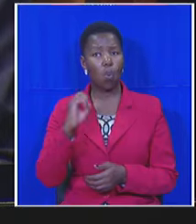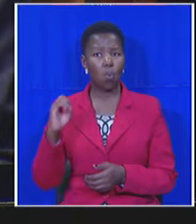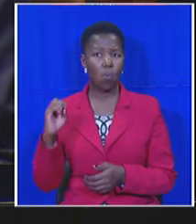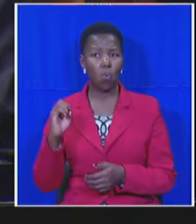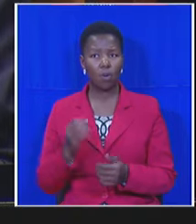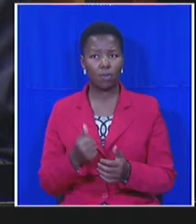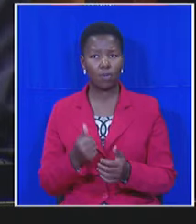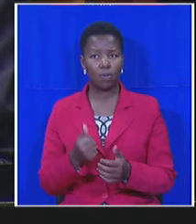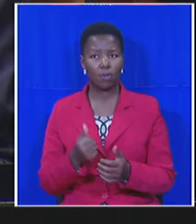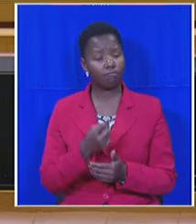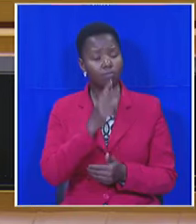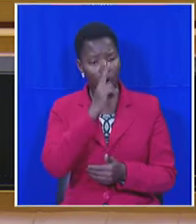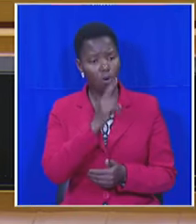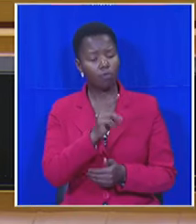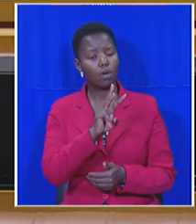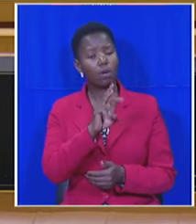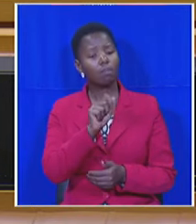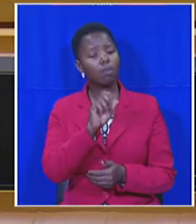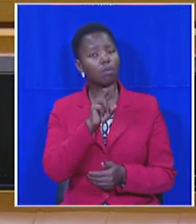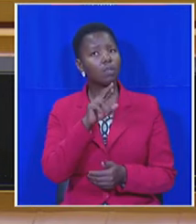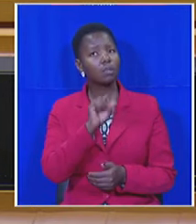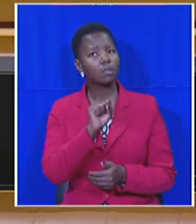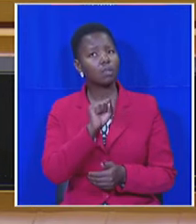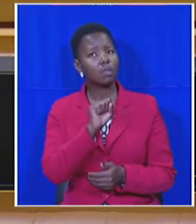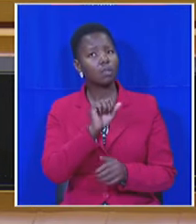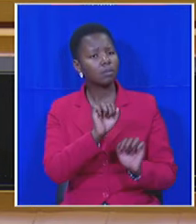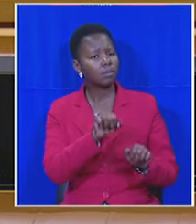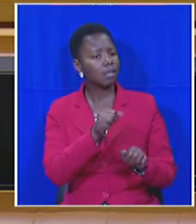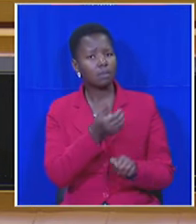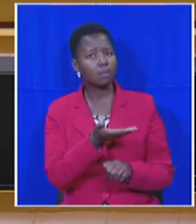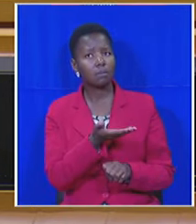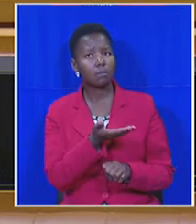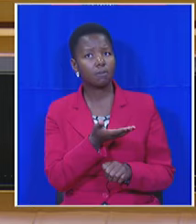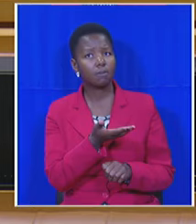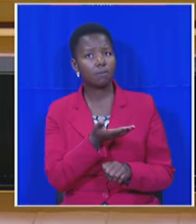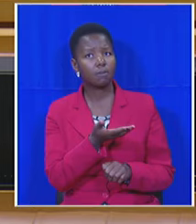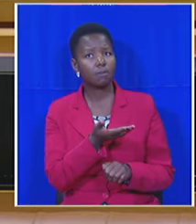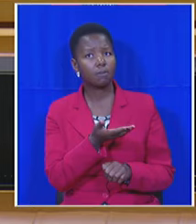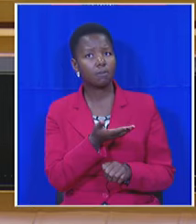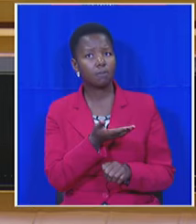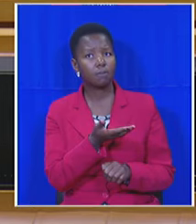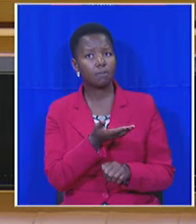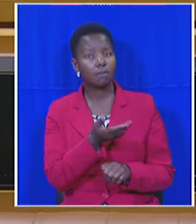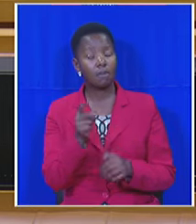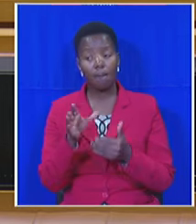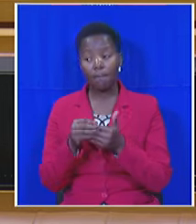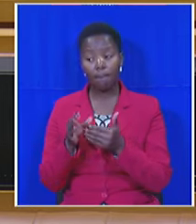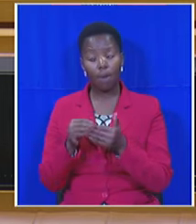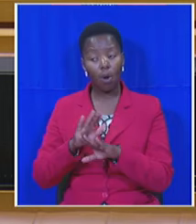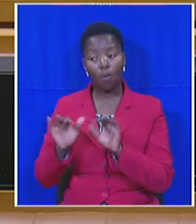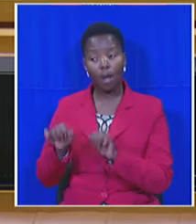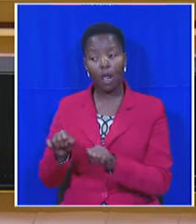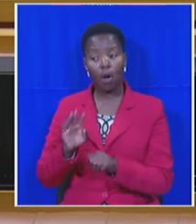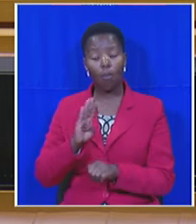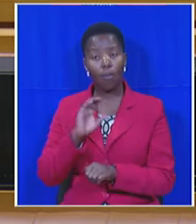Yes, Honorable Waters. Honorable members, order. May I You are address not you? allowed to do that. Please.